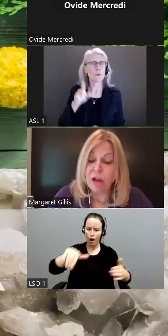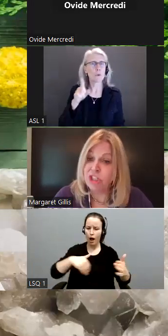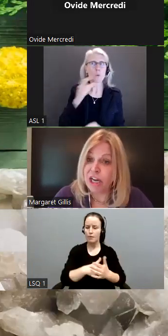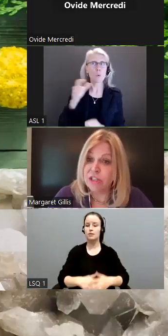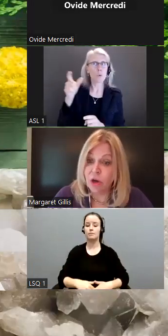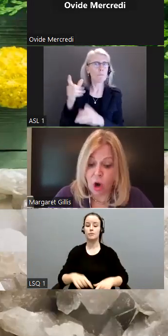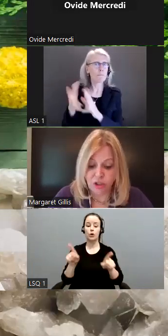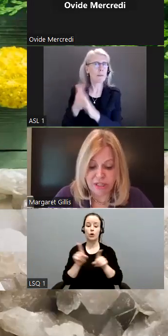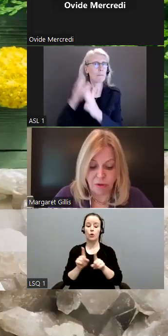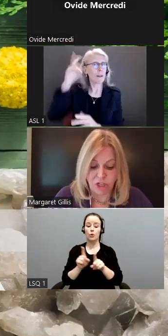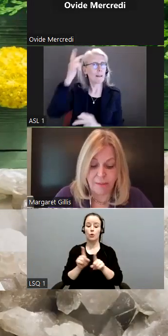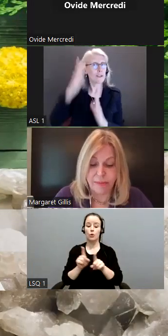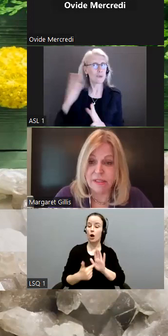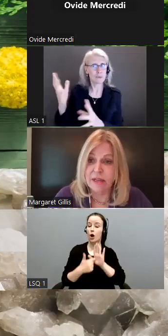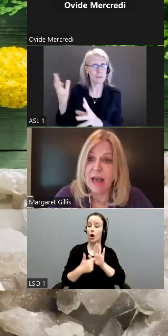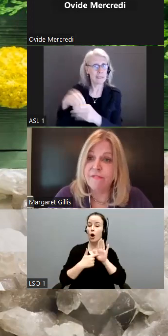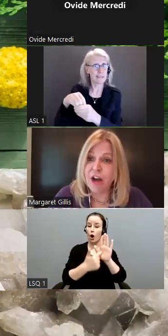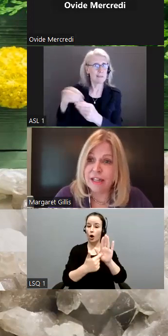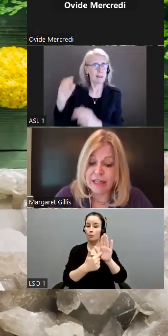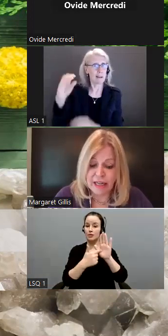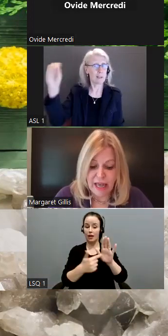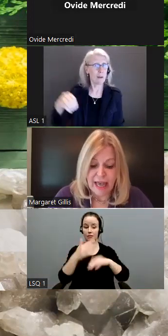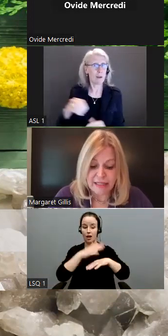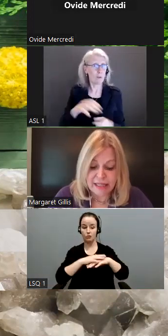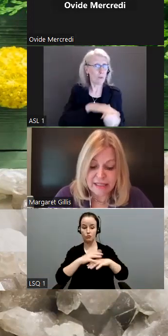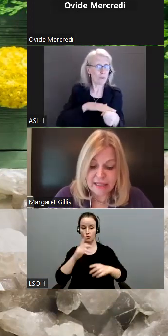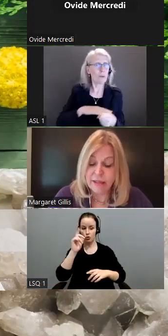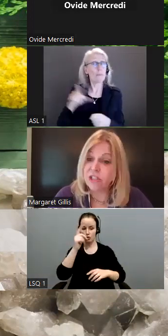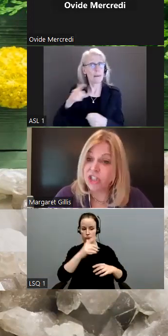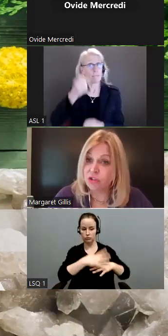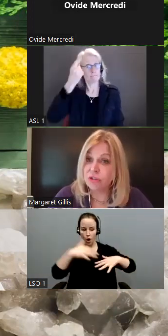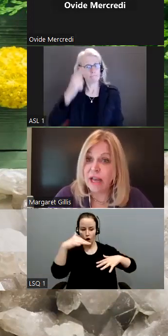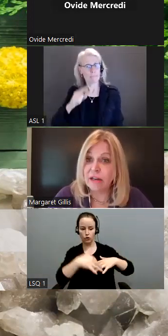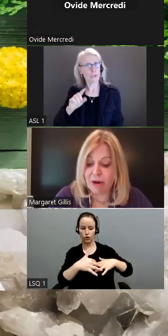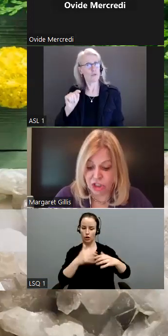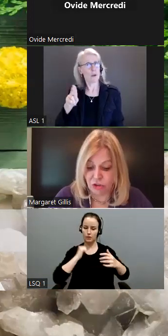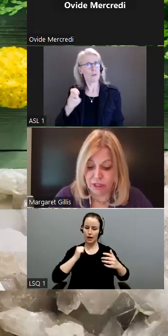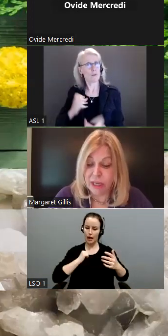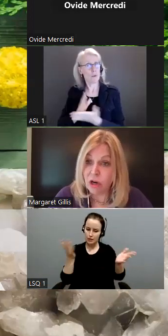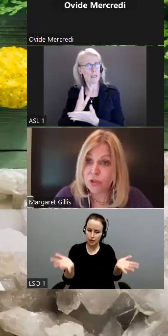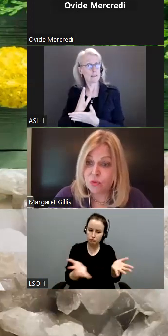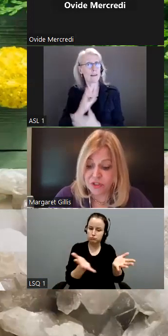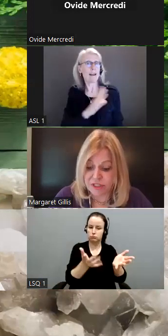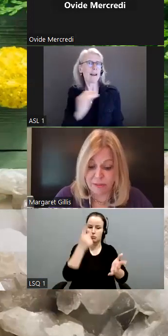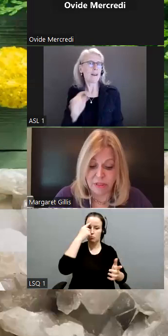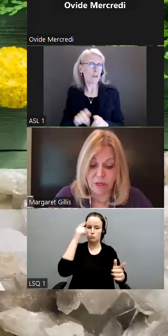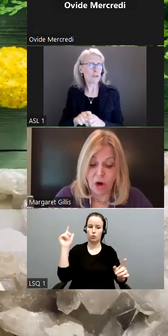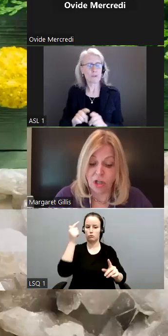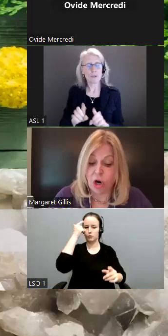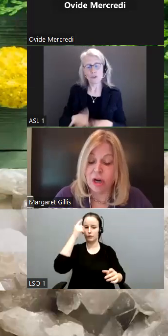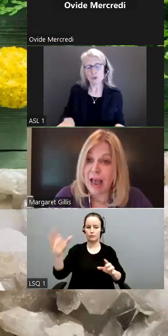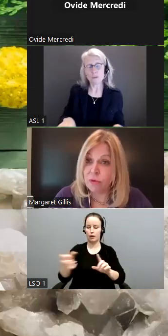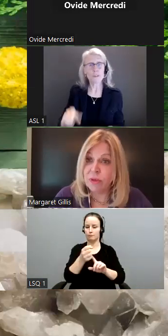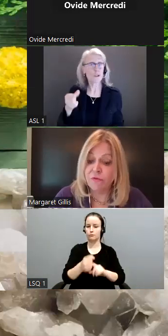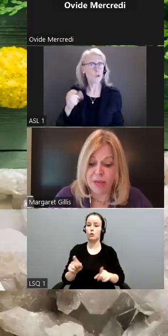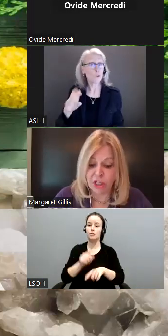challenge and reject all stereotypes. And finally, insist that children and grandchildren in our school systems are